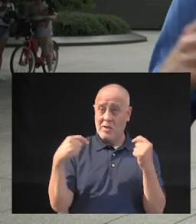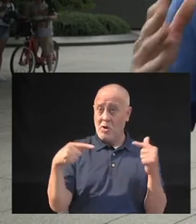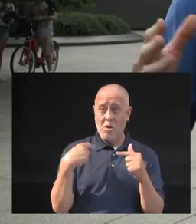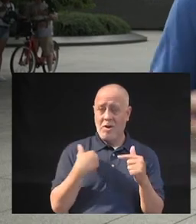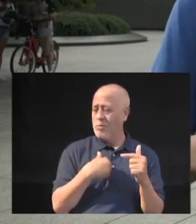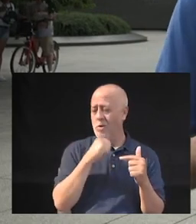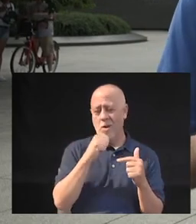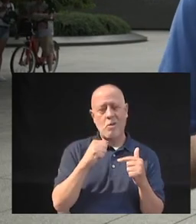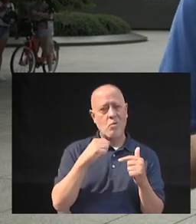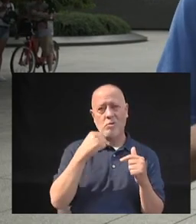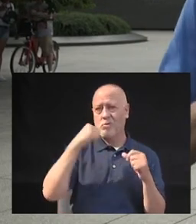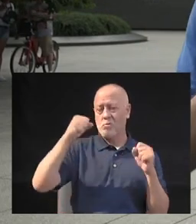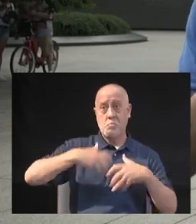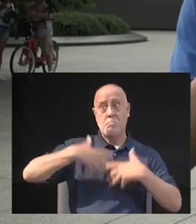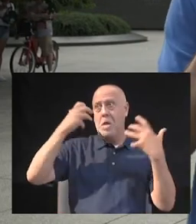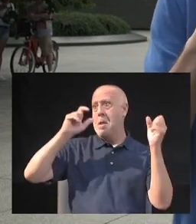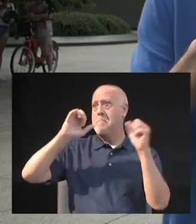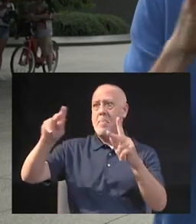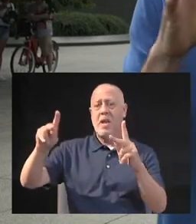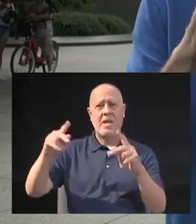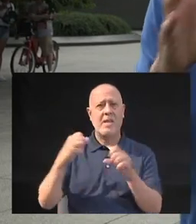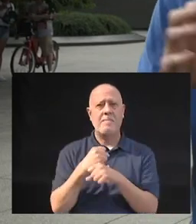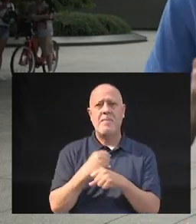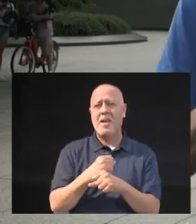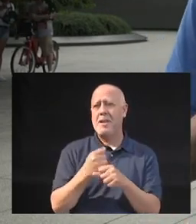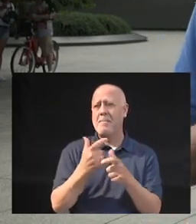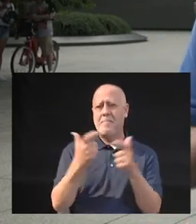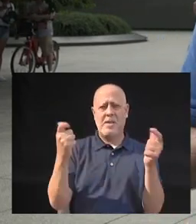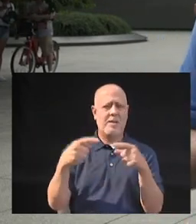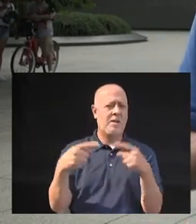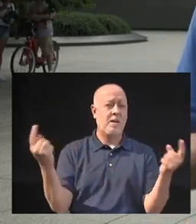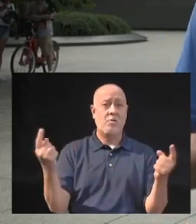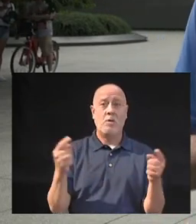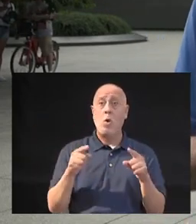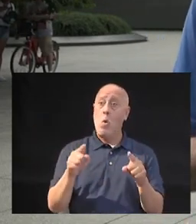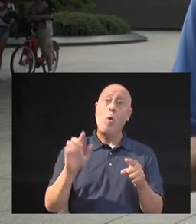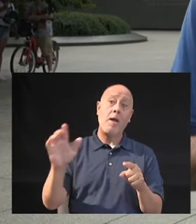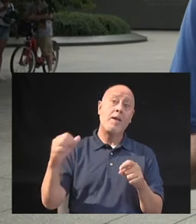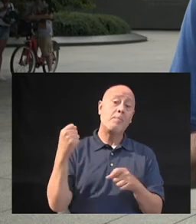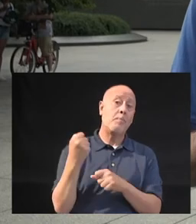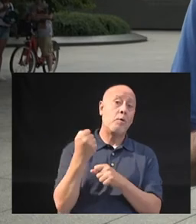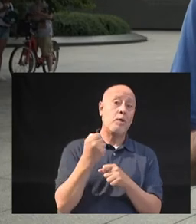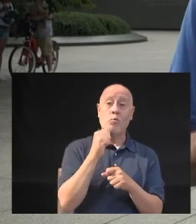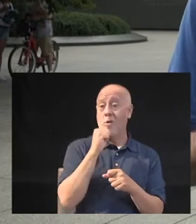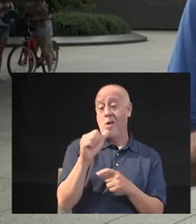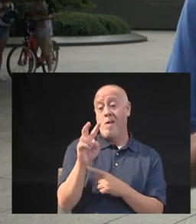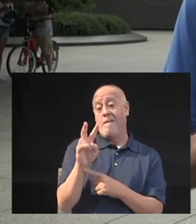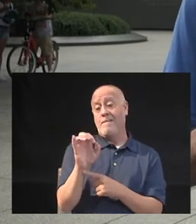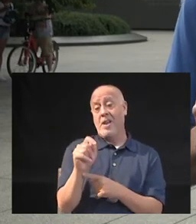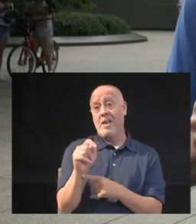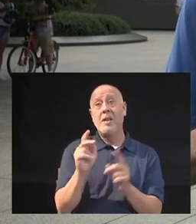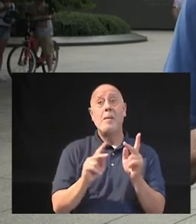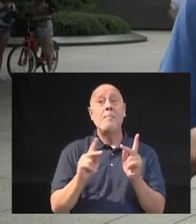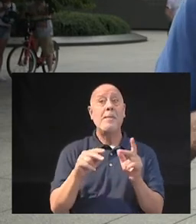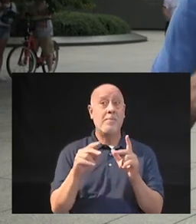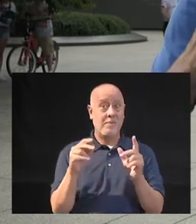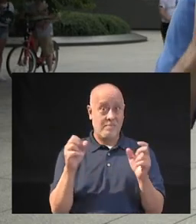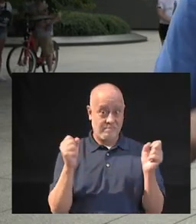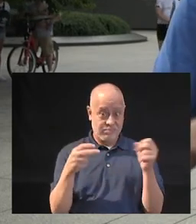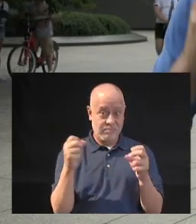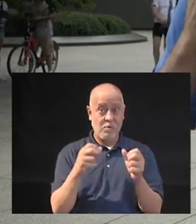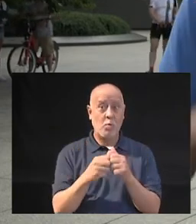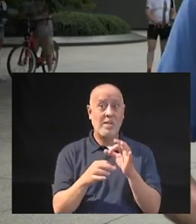we're not going to resist. And he created a tremendous contrast. While his protesters were nonviolent, the people coming at them